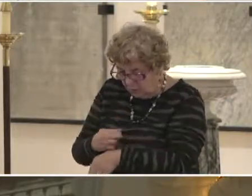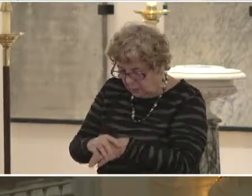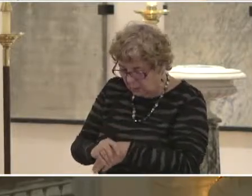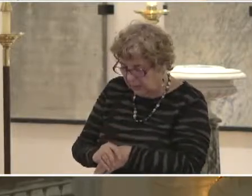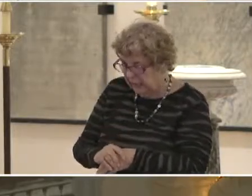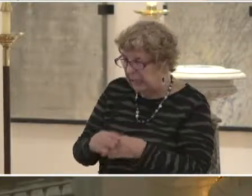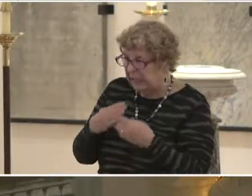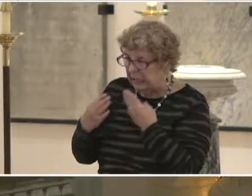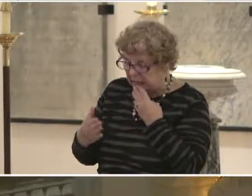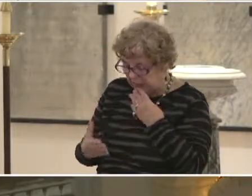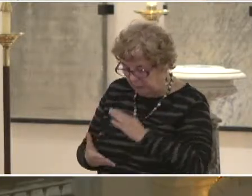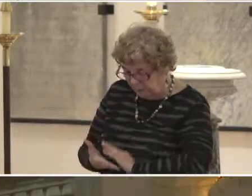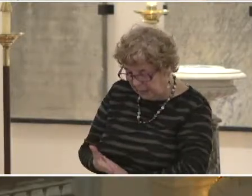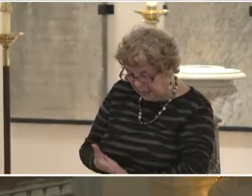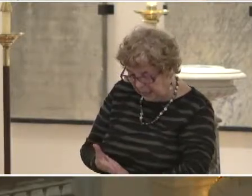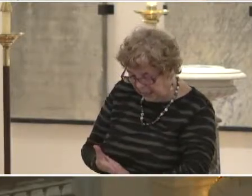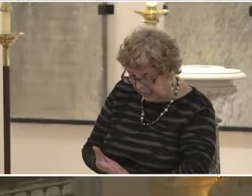sandwich.